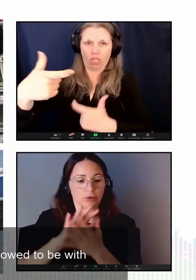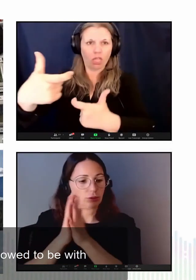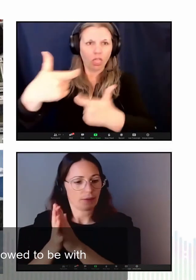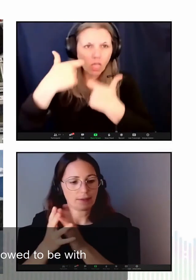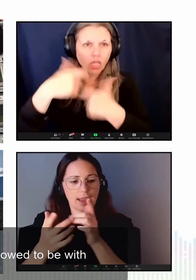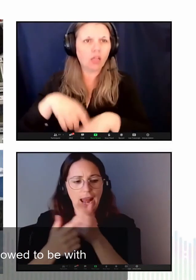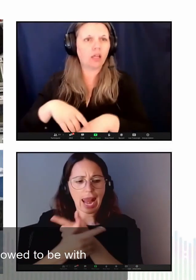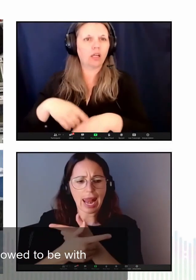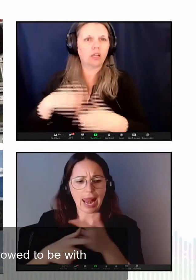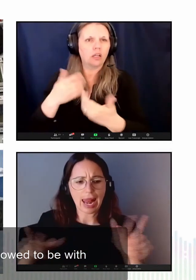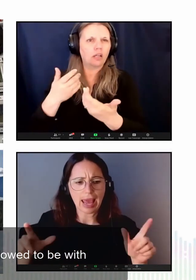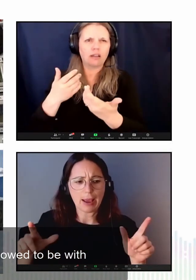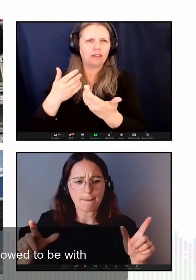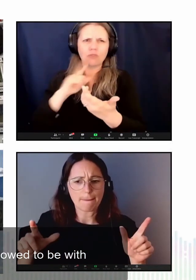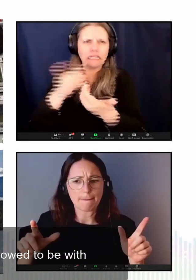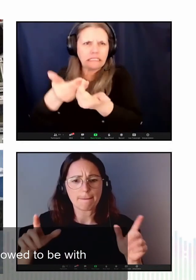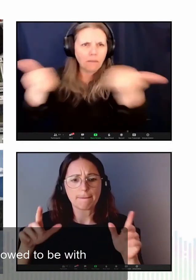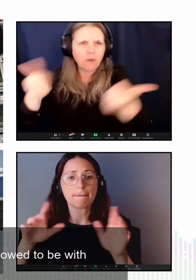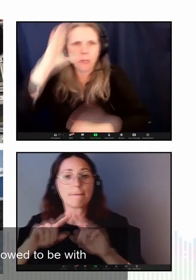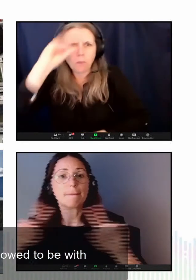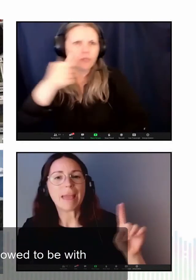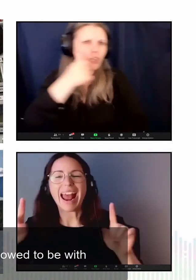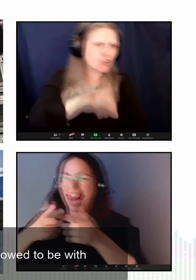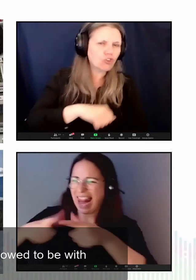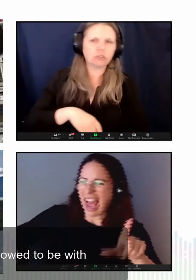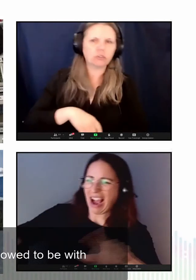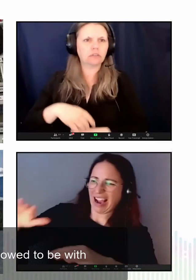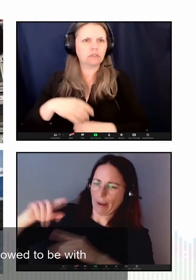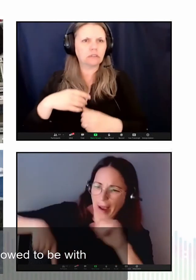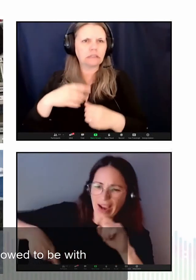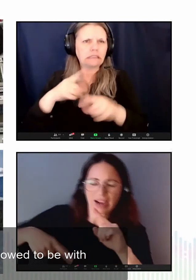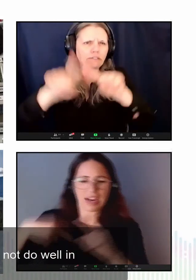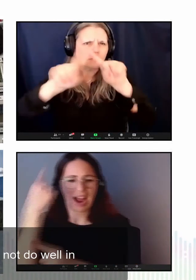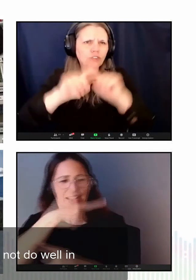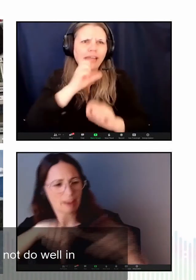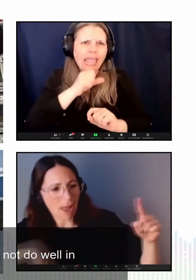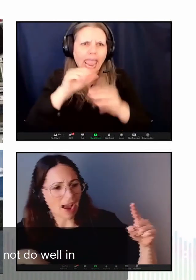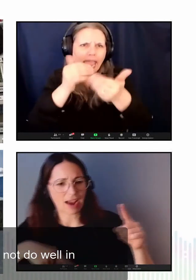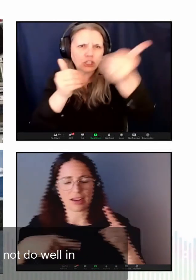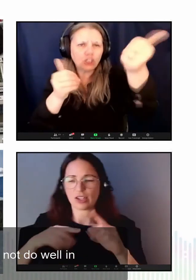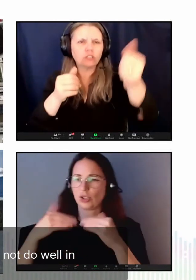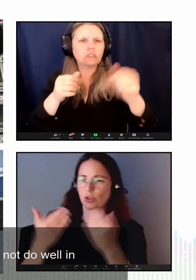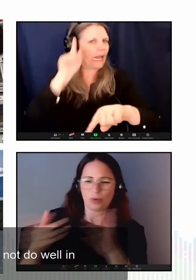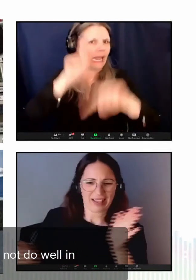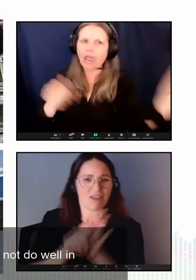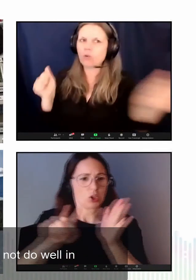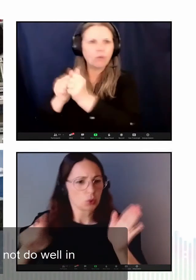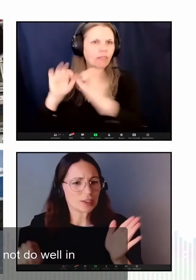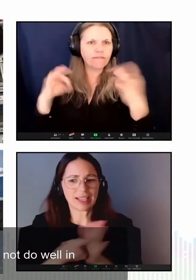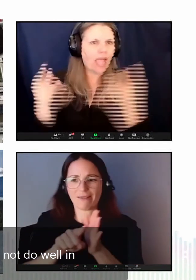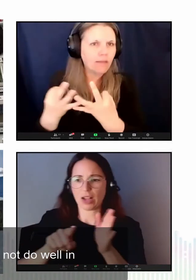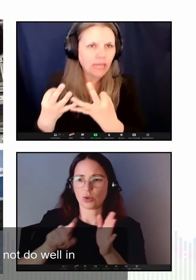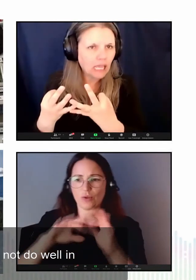by language, by gender, by age, not being allowed to be with your family, was